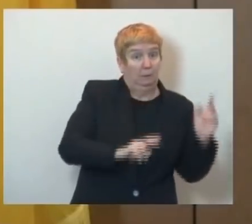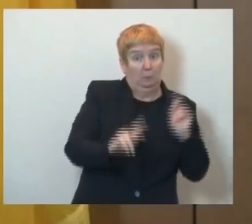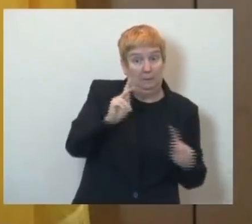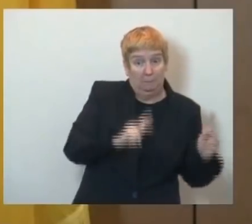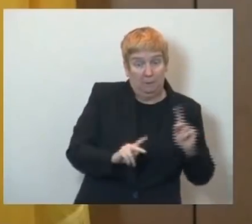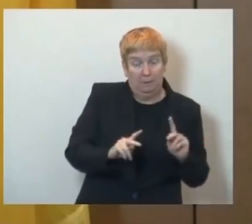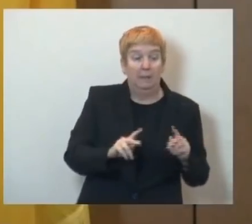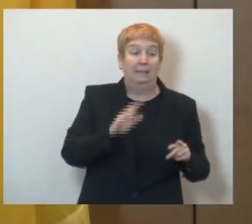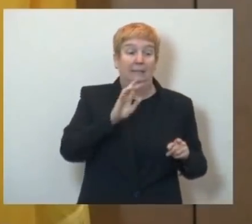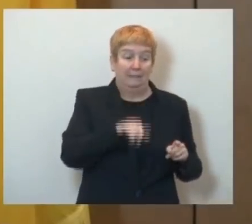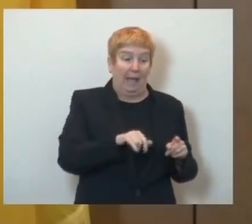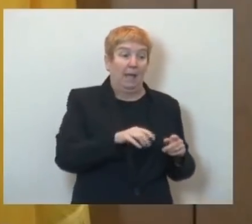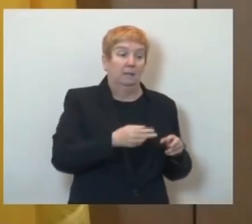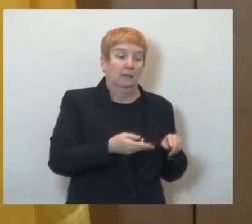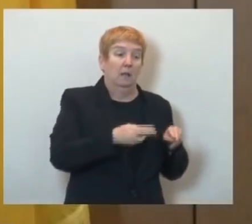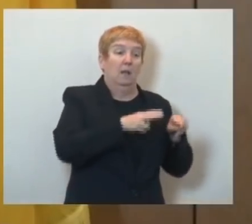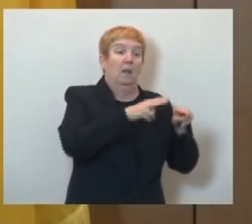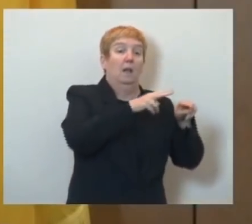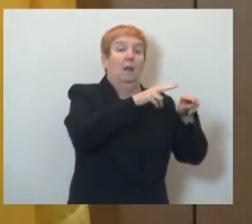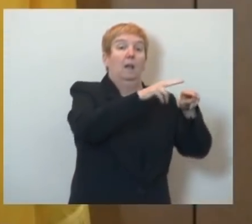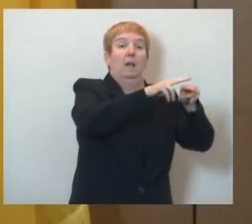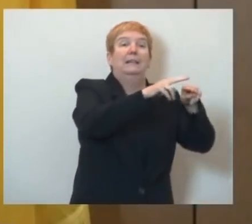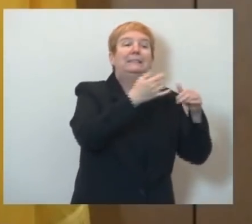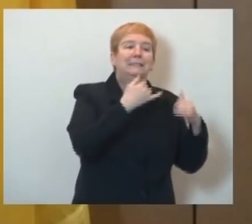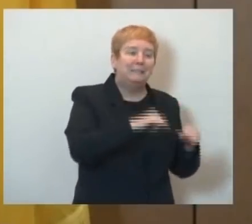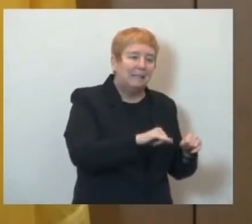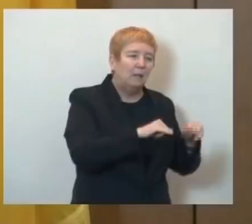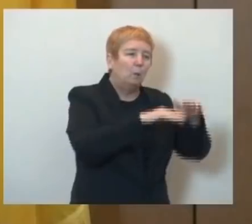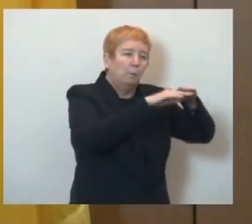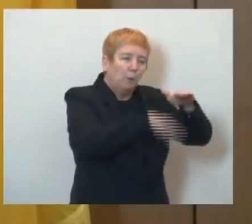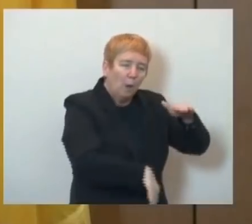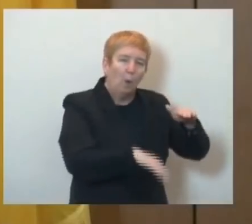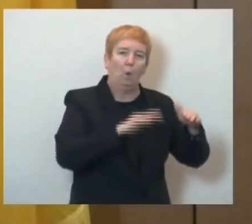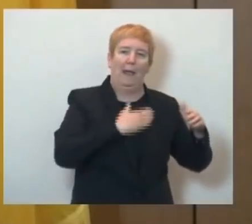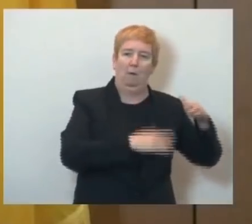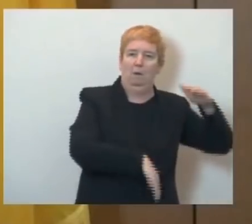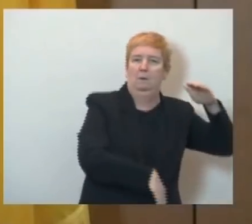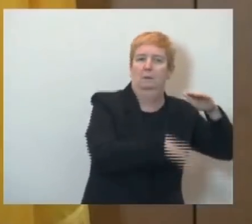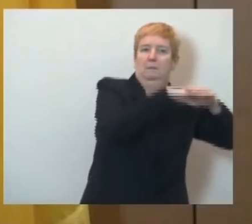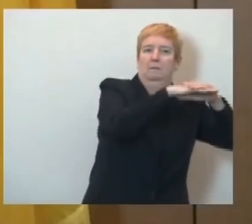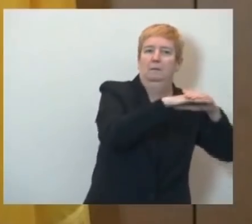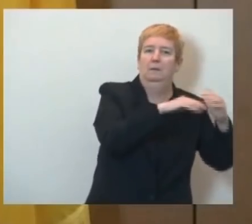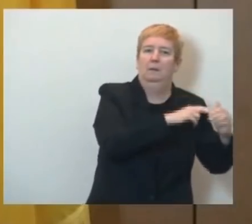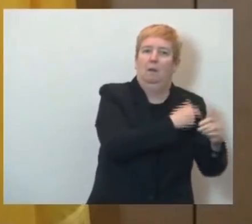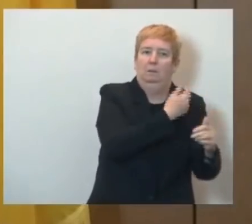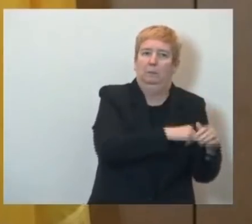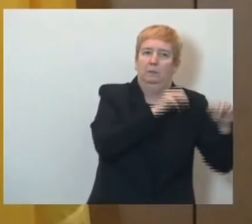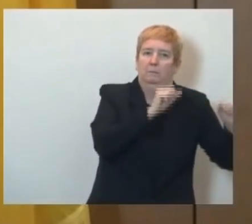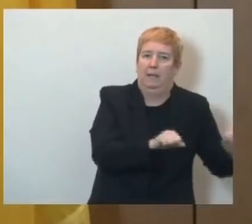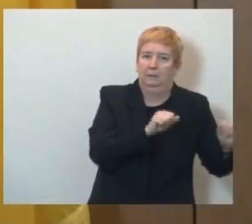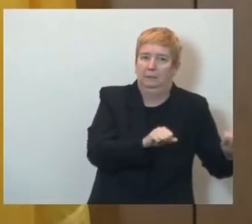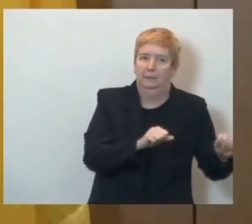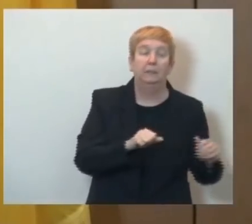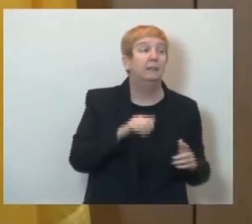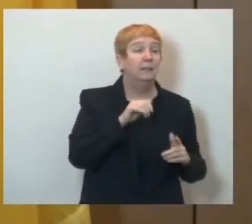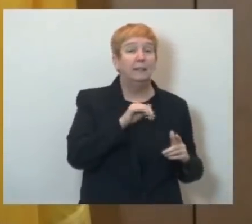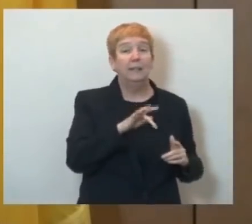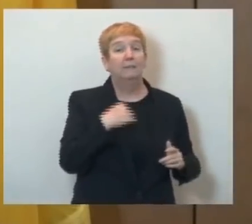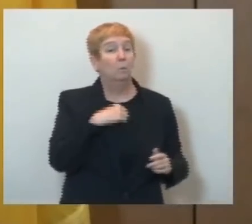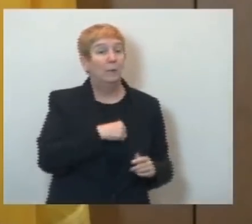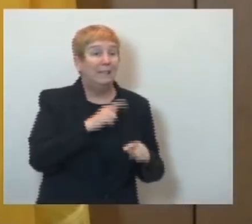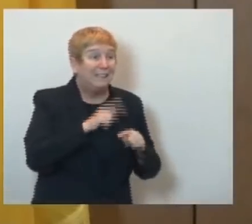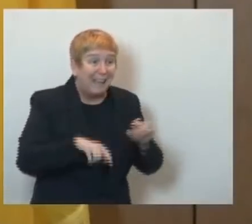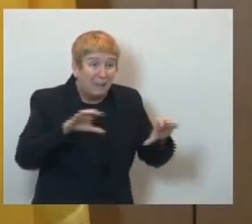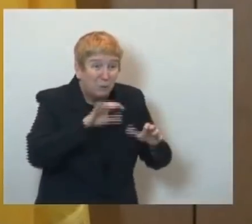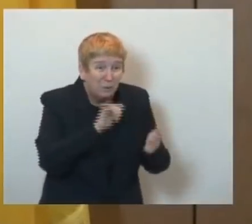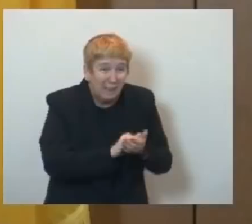still keeping us within that below healthcare capacity? All right, so that's what we'll test. And if we can't sustain that,